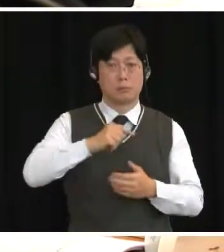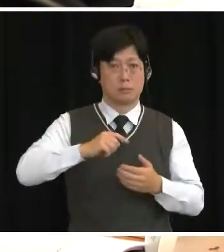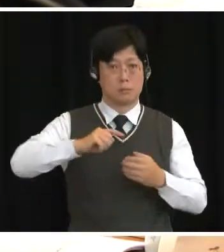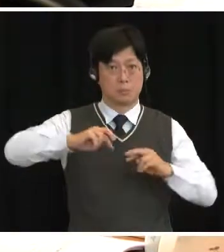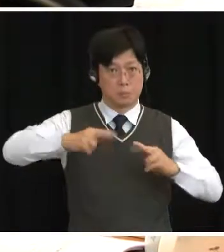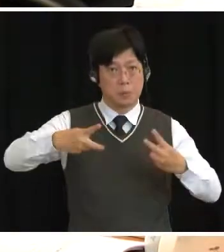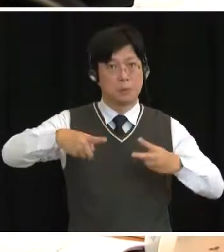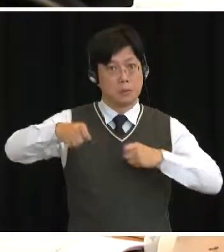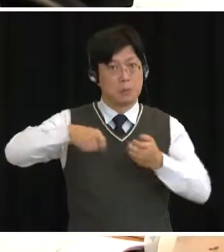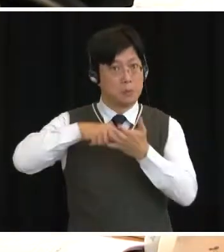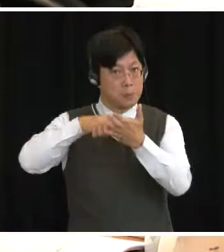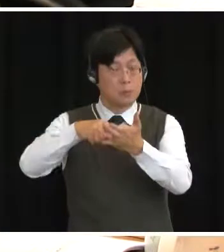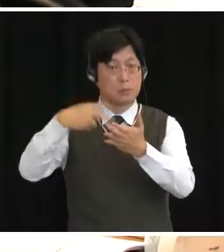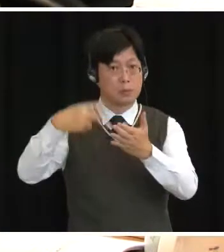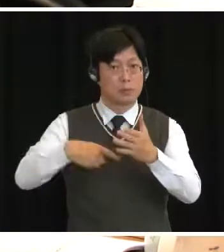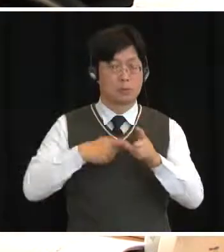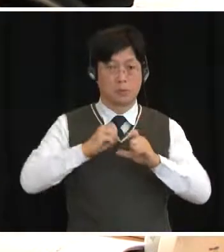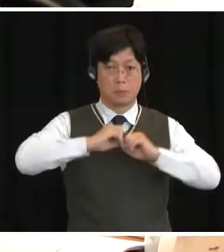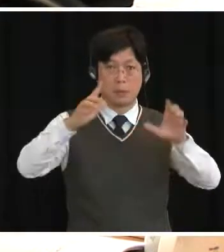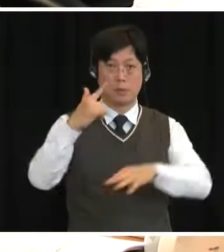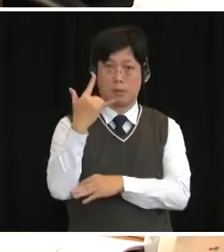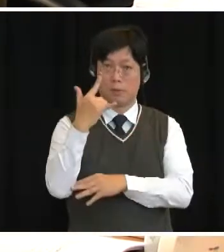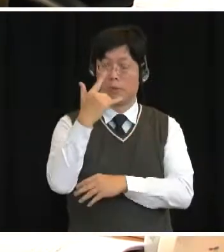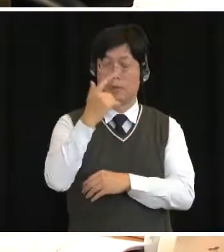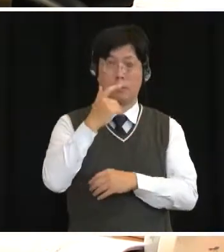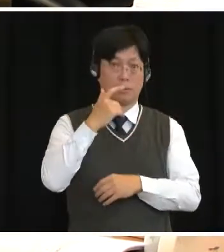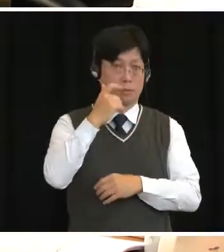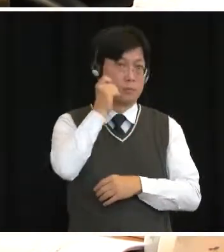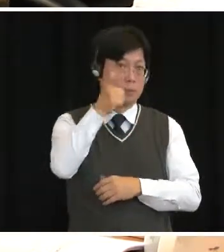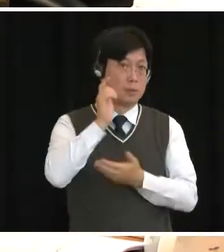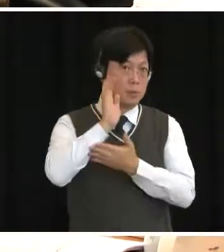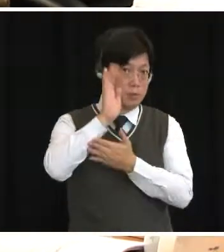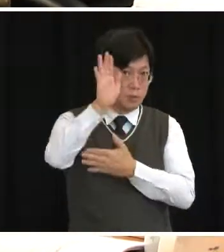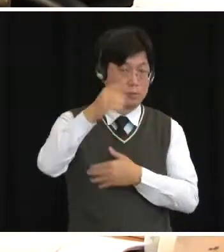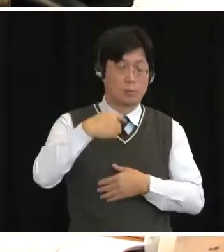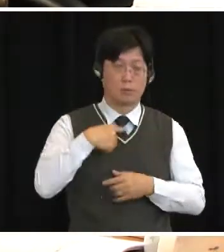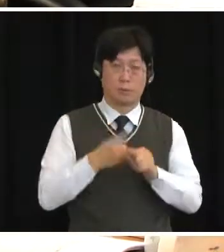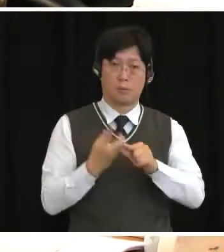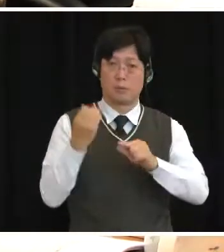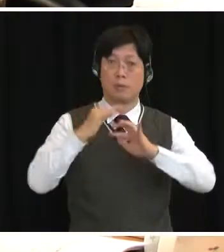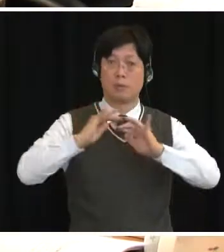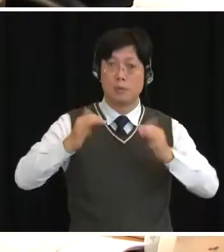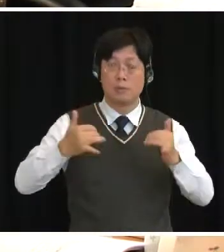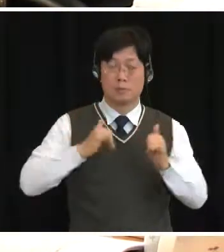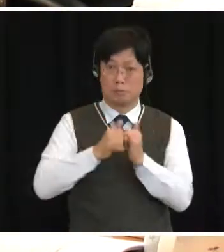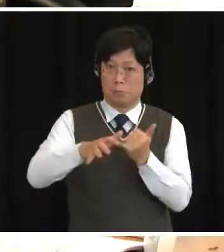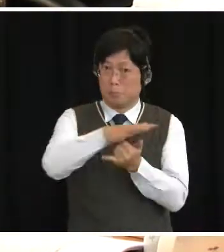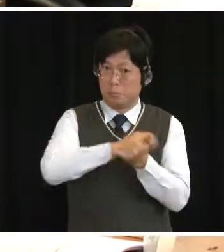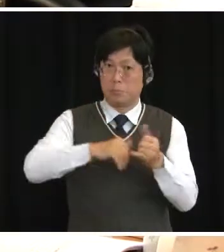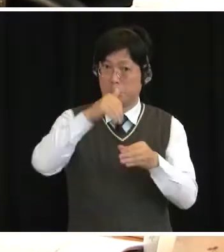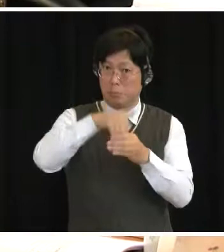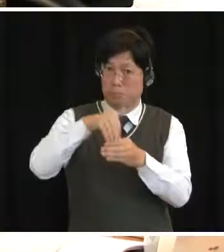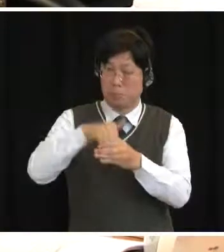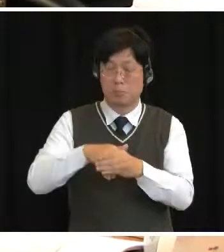yuan members have to jointly make that proposal,